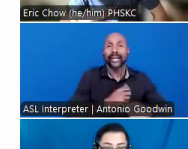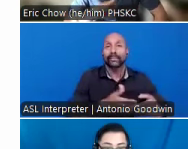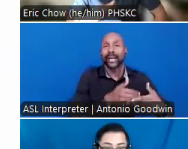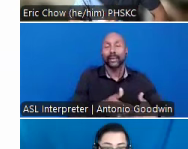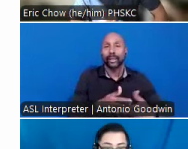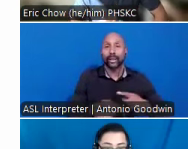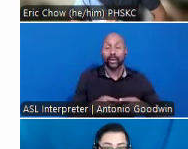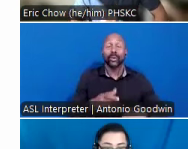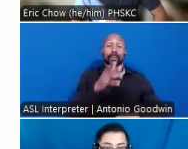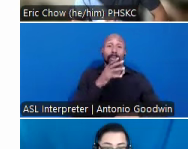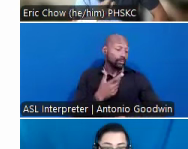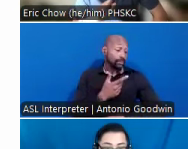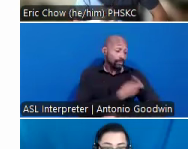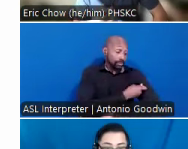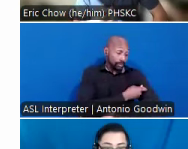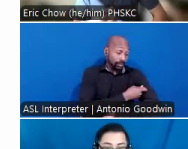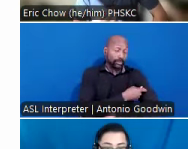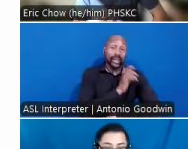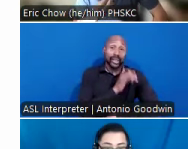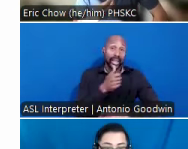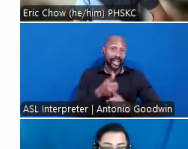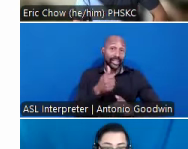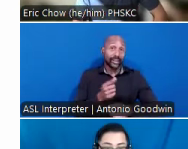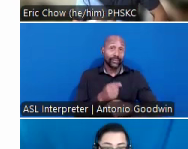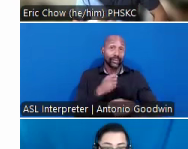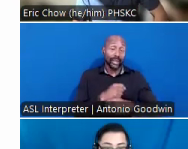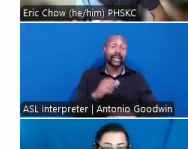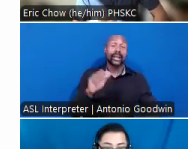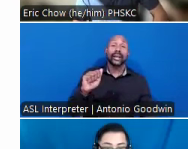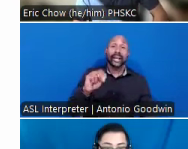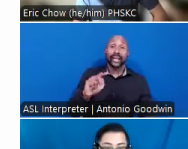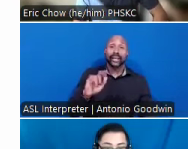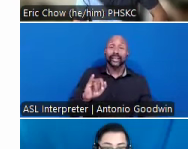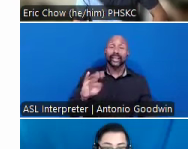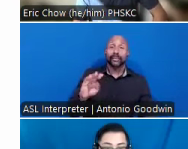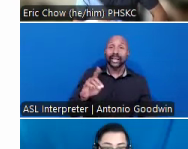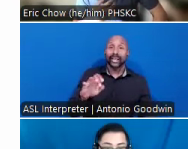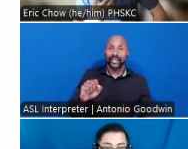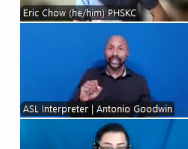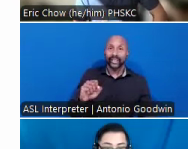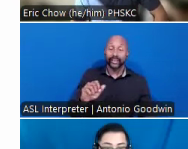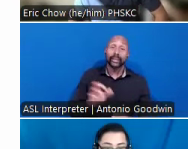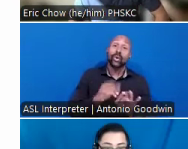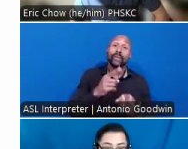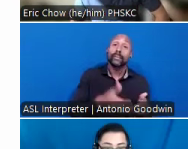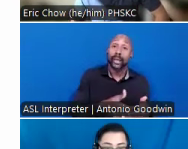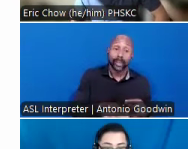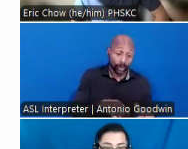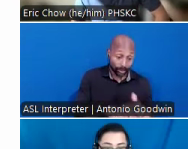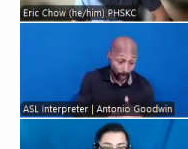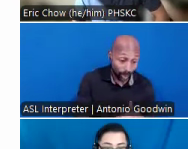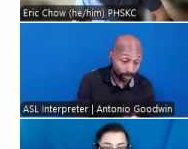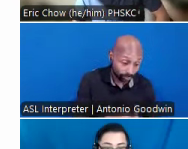it produces antibodies, and that antibody defense is really important for the baby once they're born, if they were ever exposed